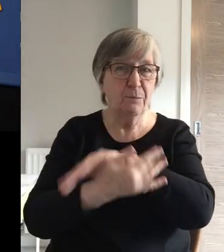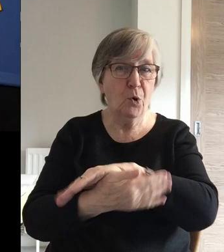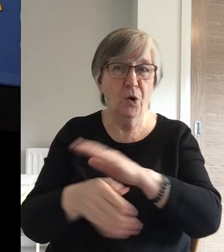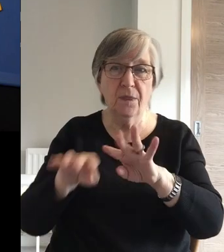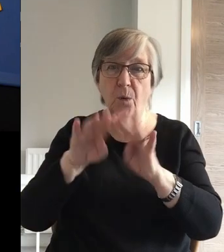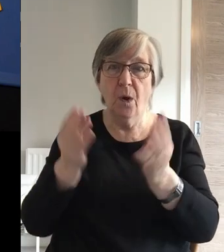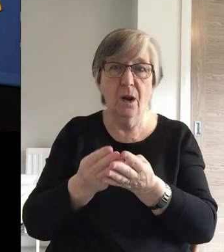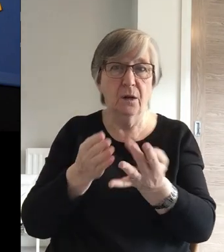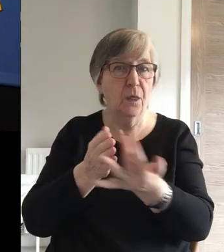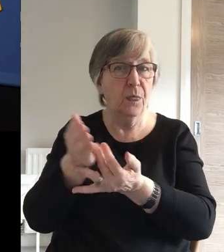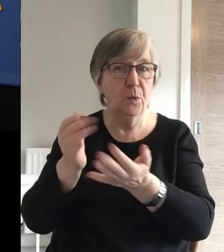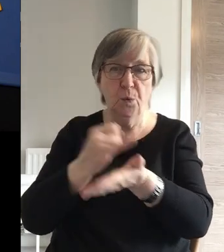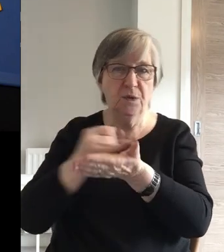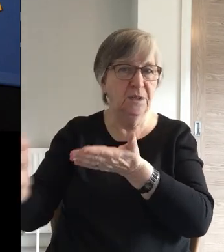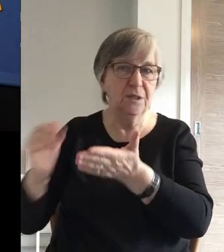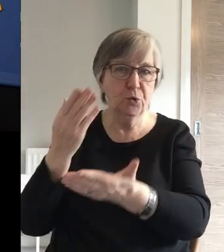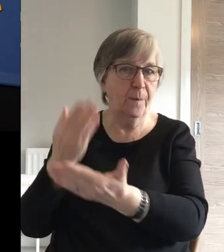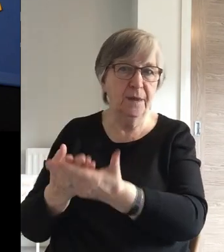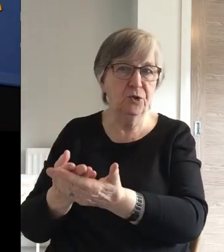disobedience and sin.